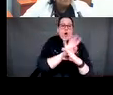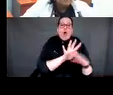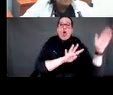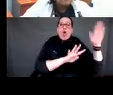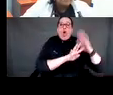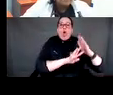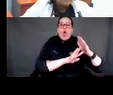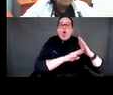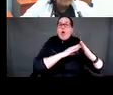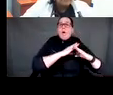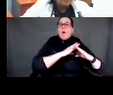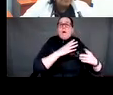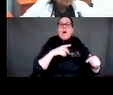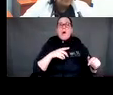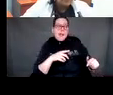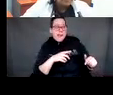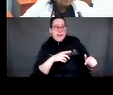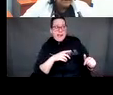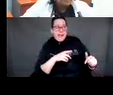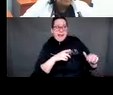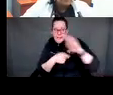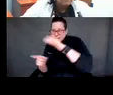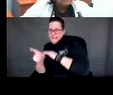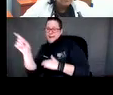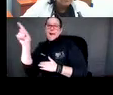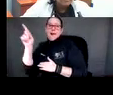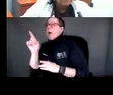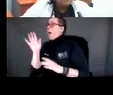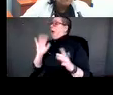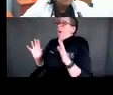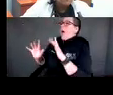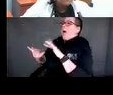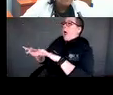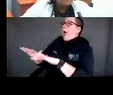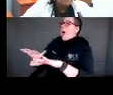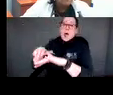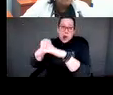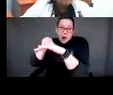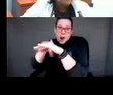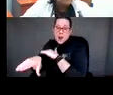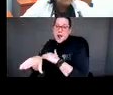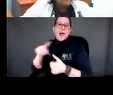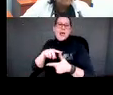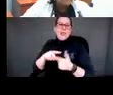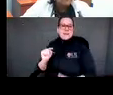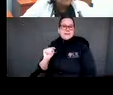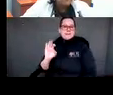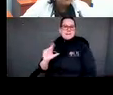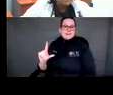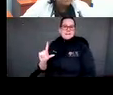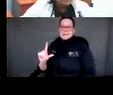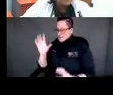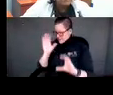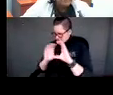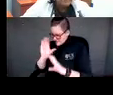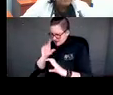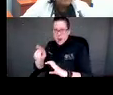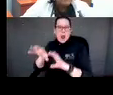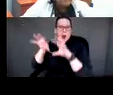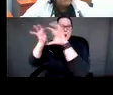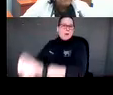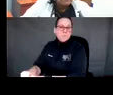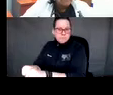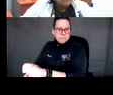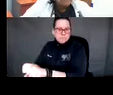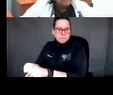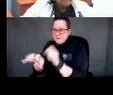somehow escapes the antibody response and actually does go ahead and infect the cell, then the T cells circulate and they